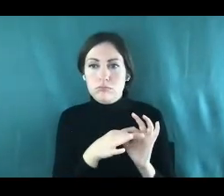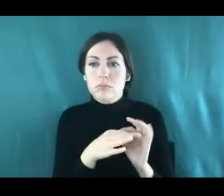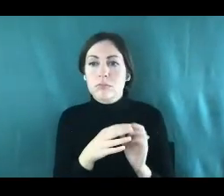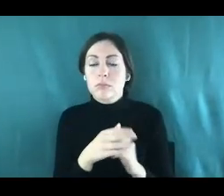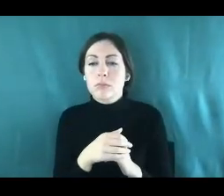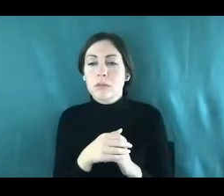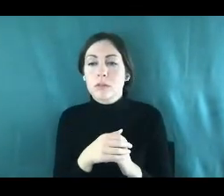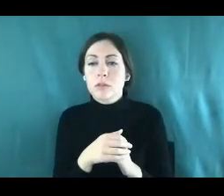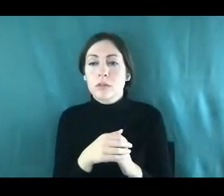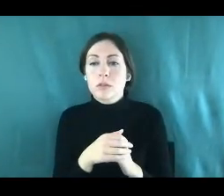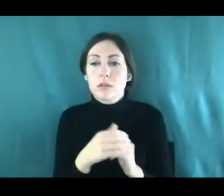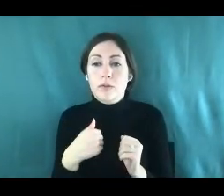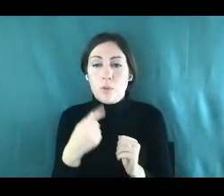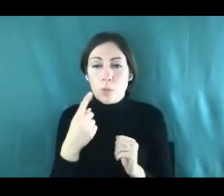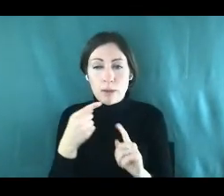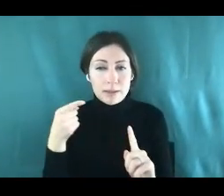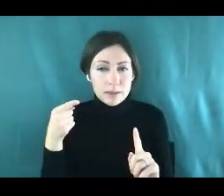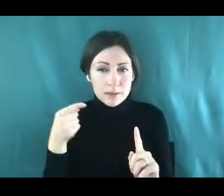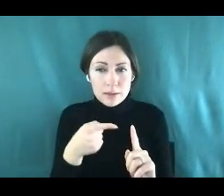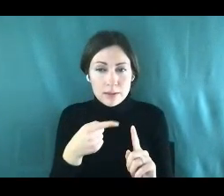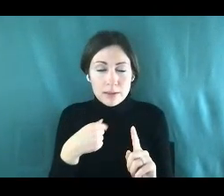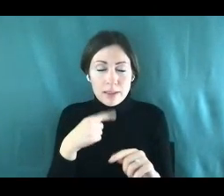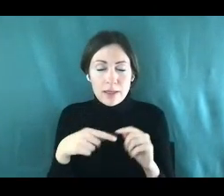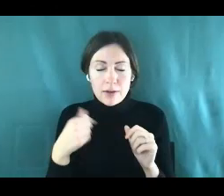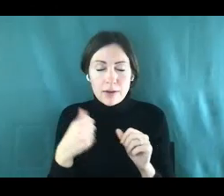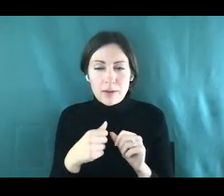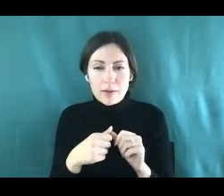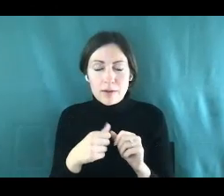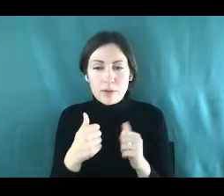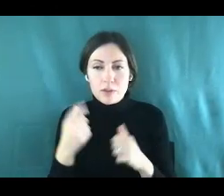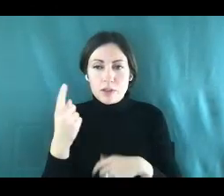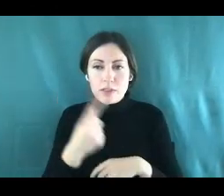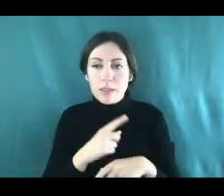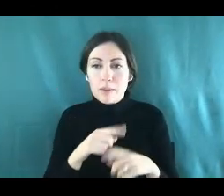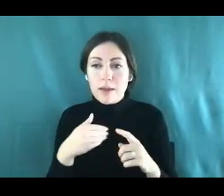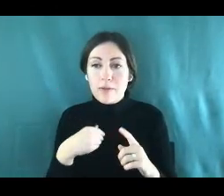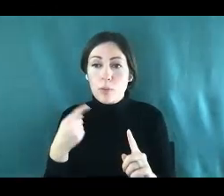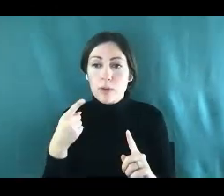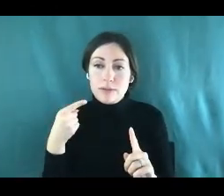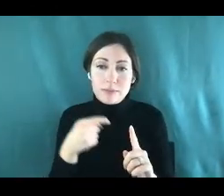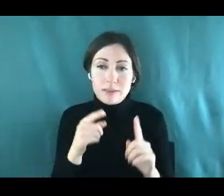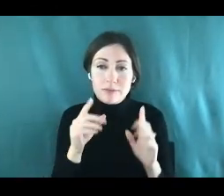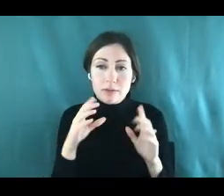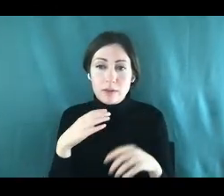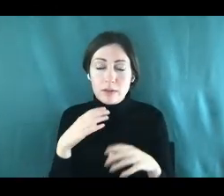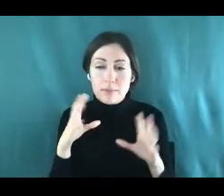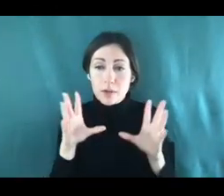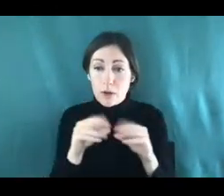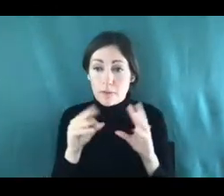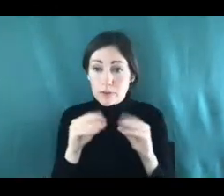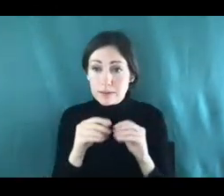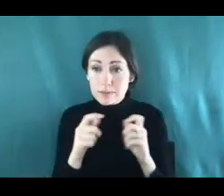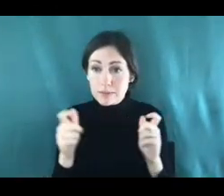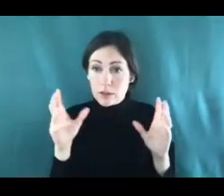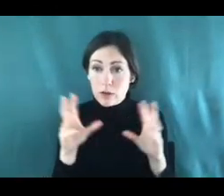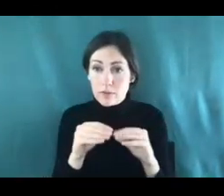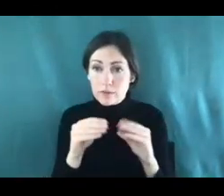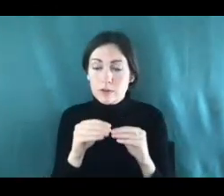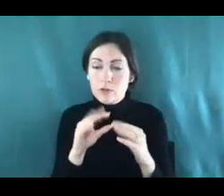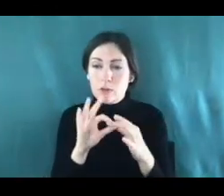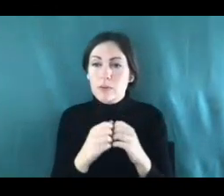one specific, I can't remember the date, but there is one specific conference that is coming up with